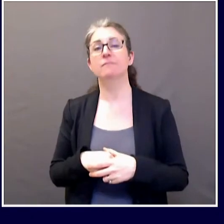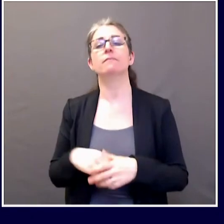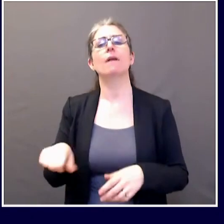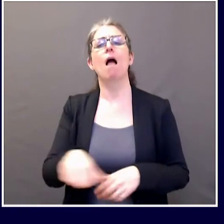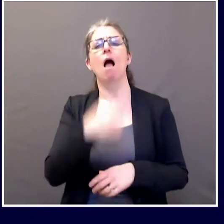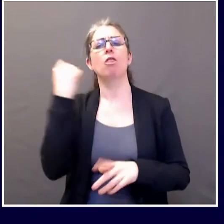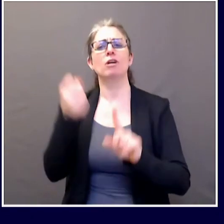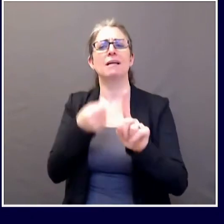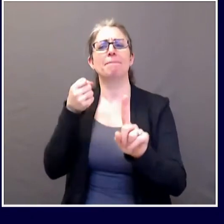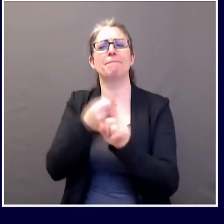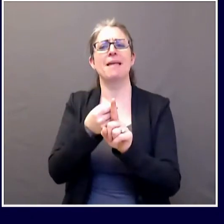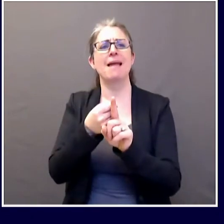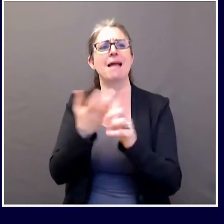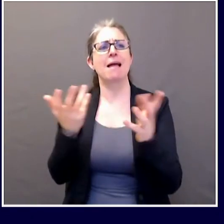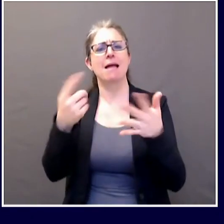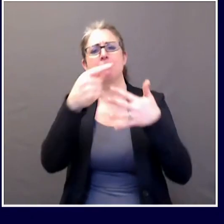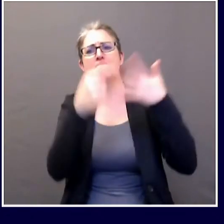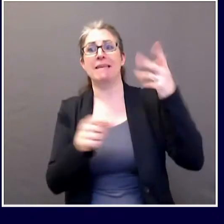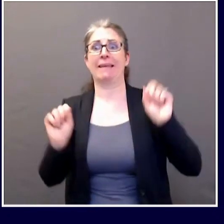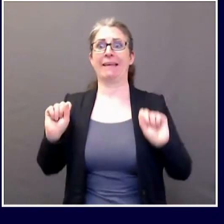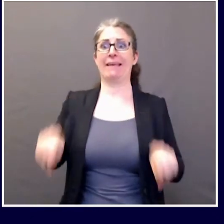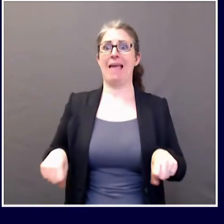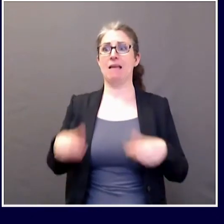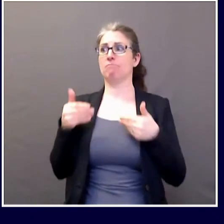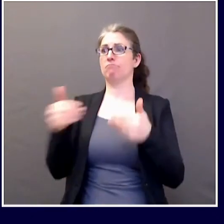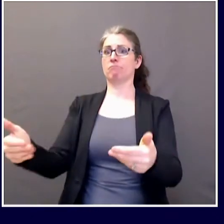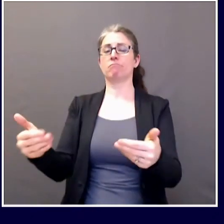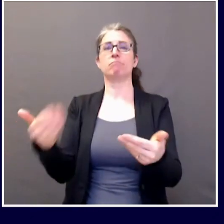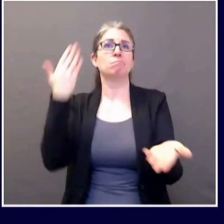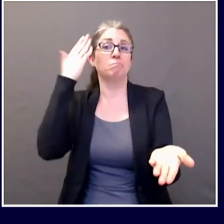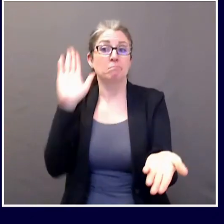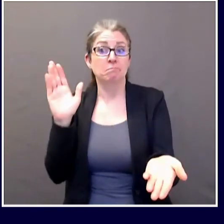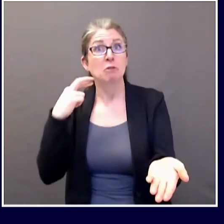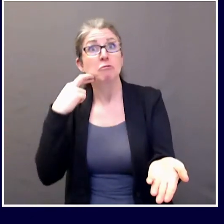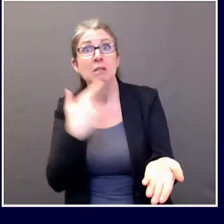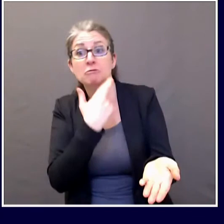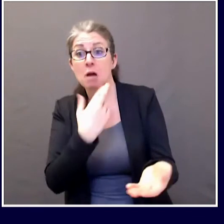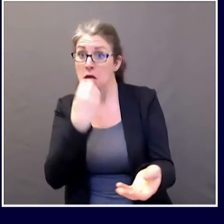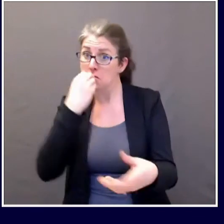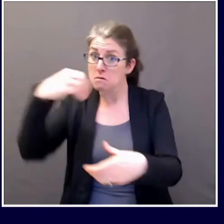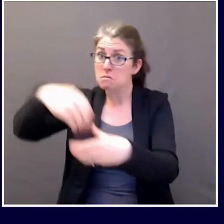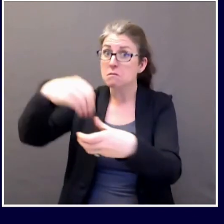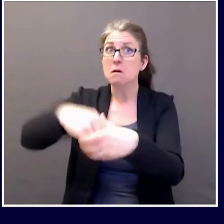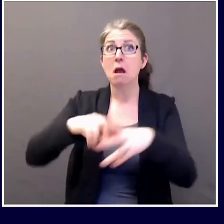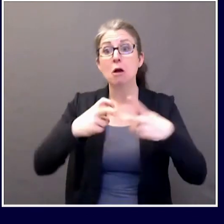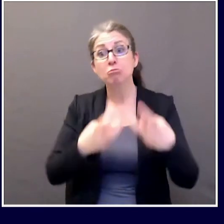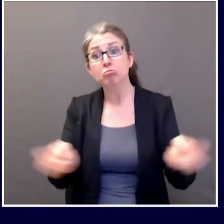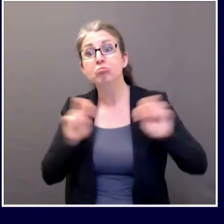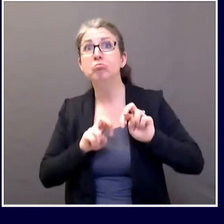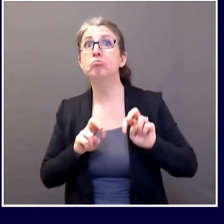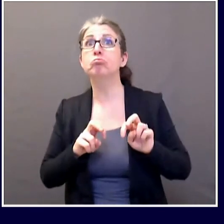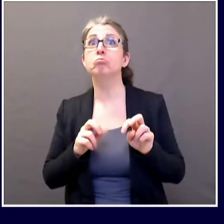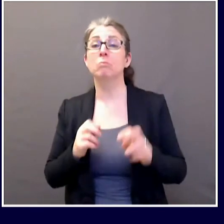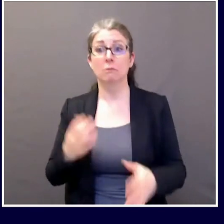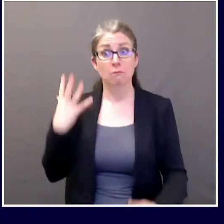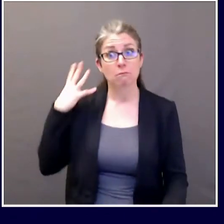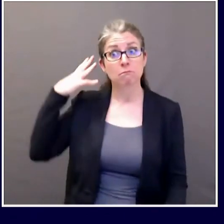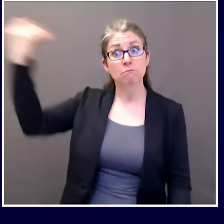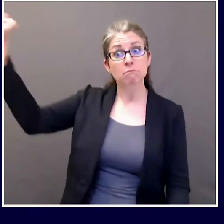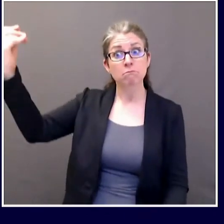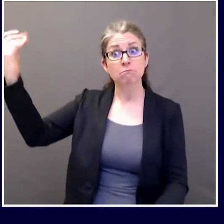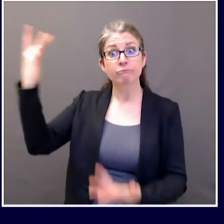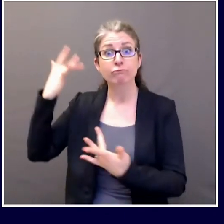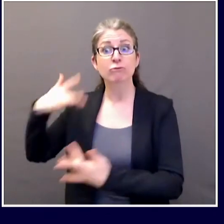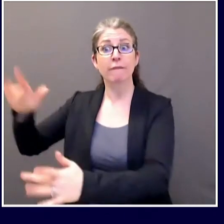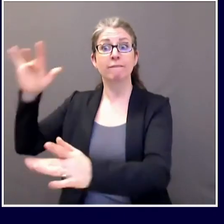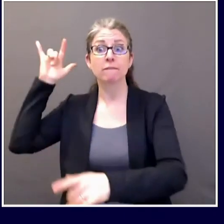like summer travel? We're working on all of those right now, no final decisions, but as we've started to roll out recognitions of